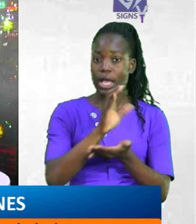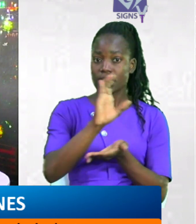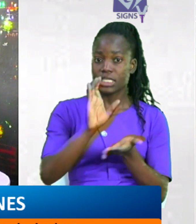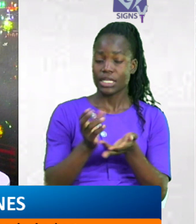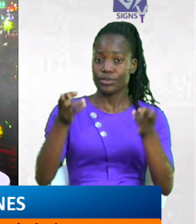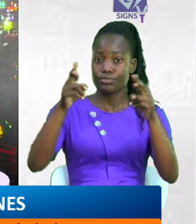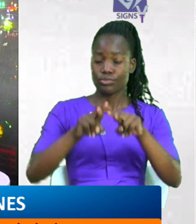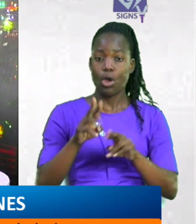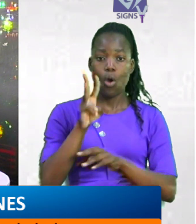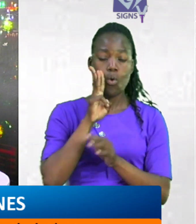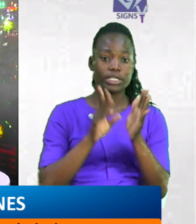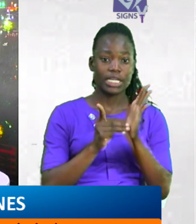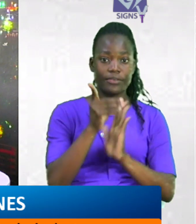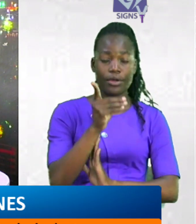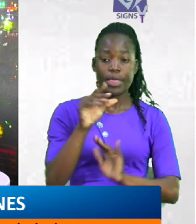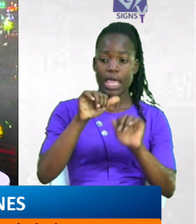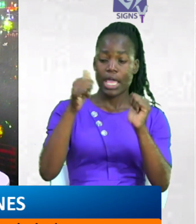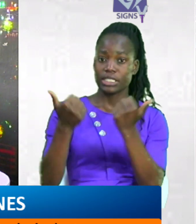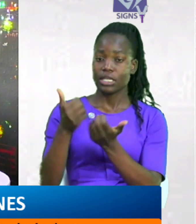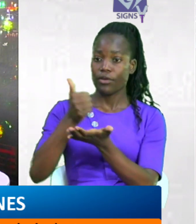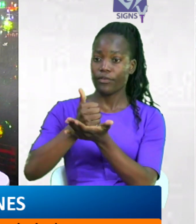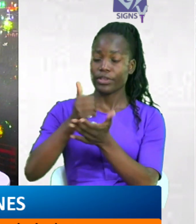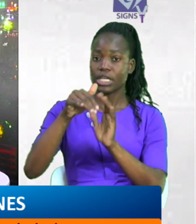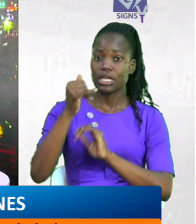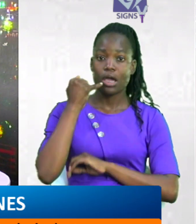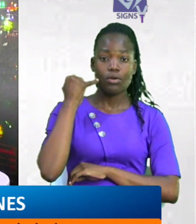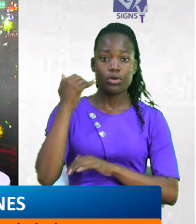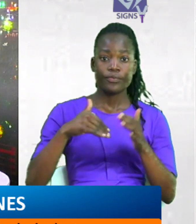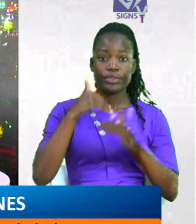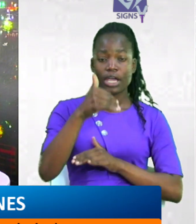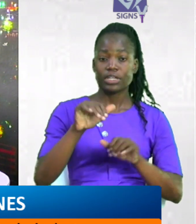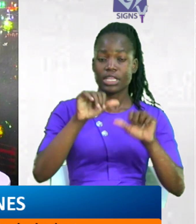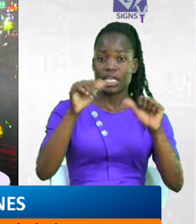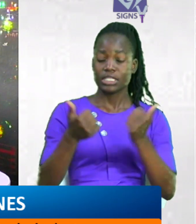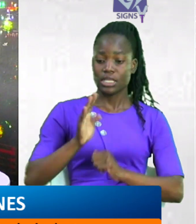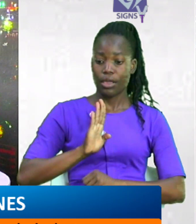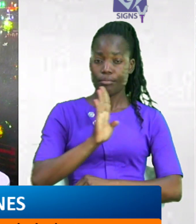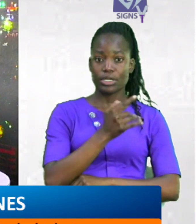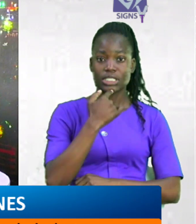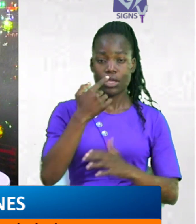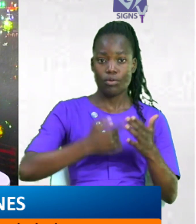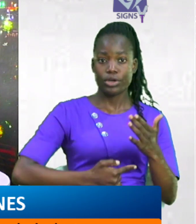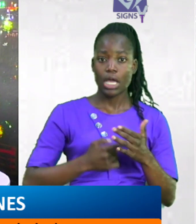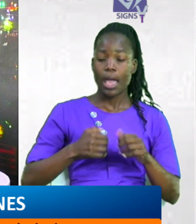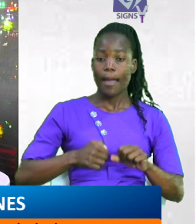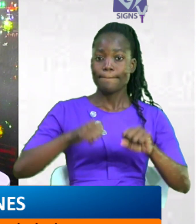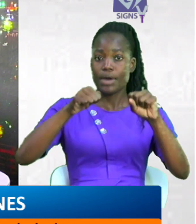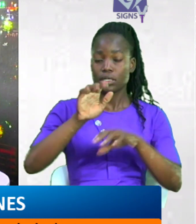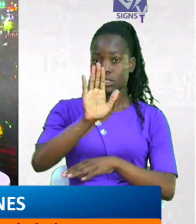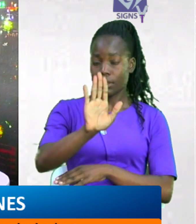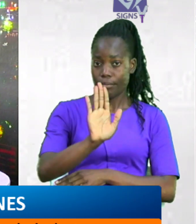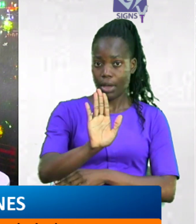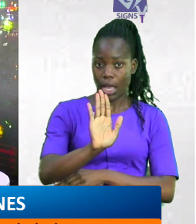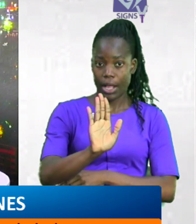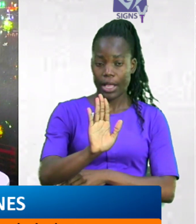alleged gun drama Tuesday afternoon at the Central Rift Valley Water Development Agency offices in Nakuru after the agency